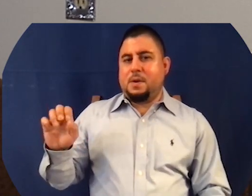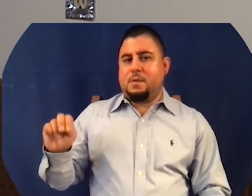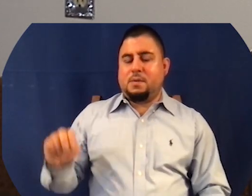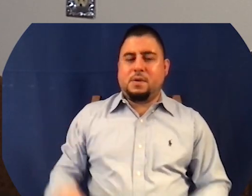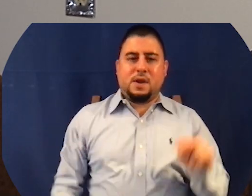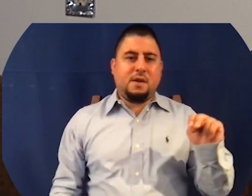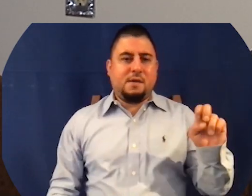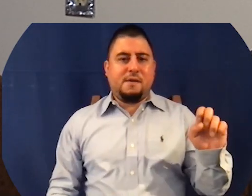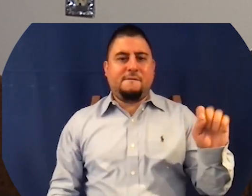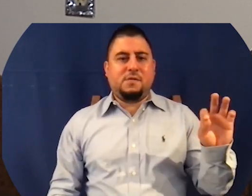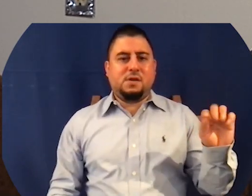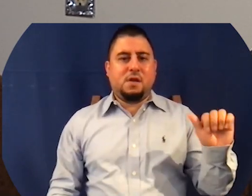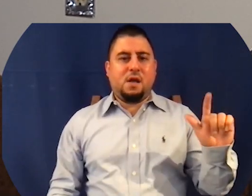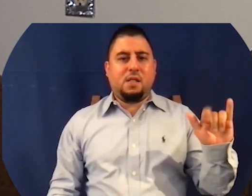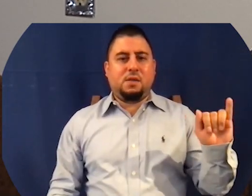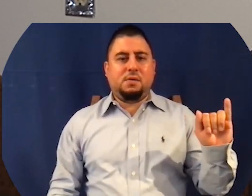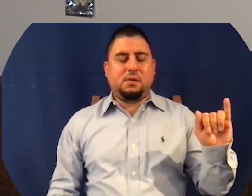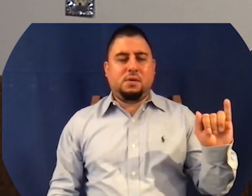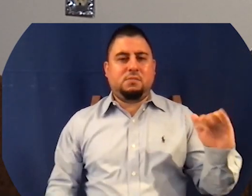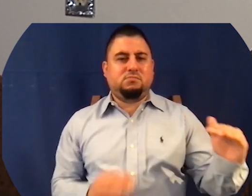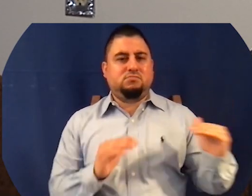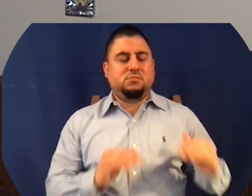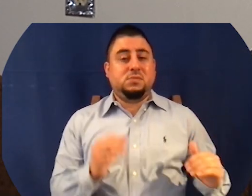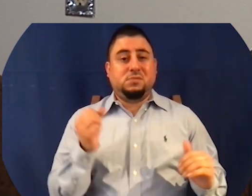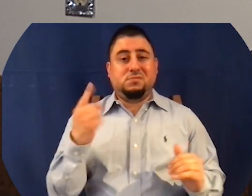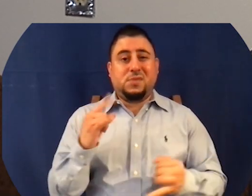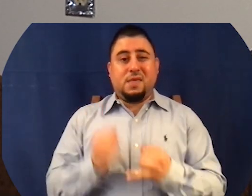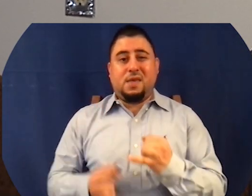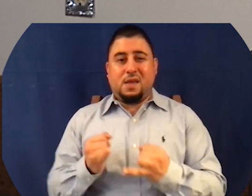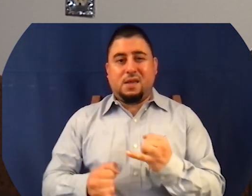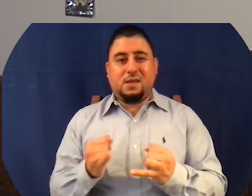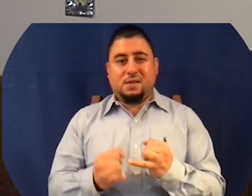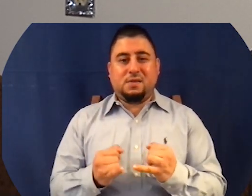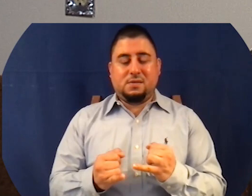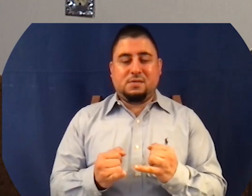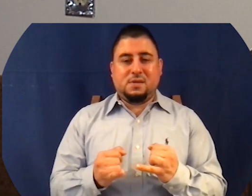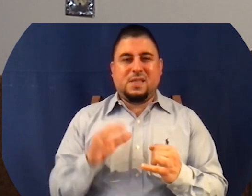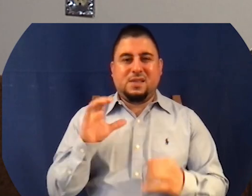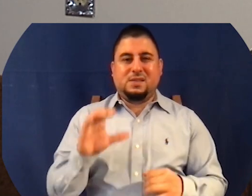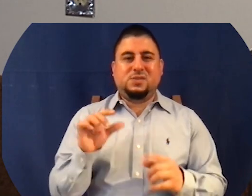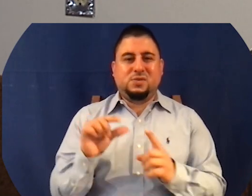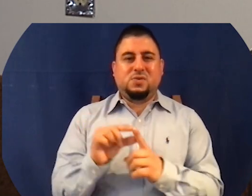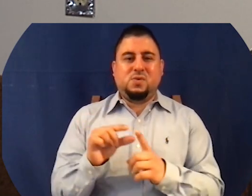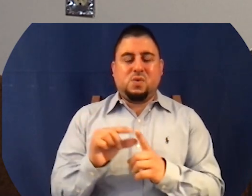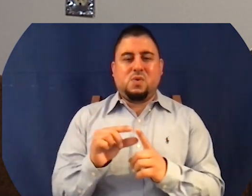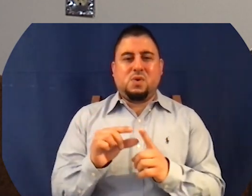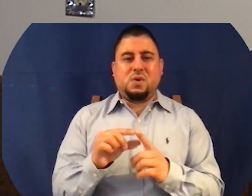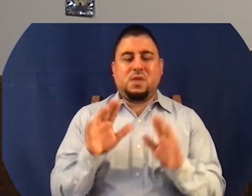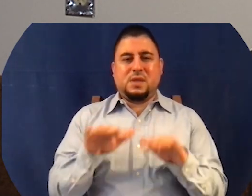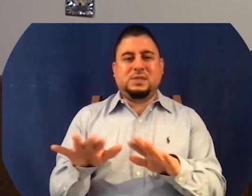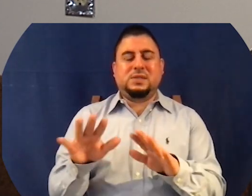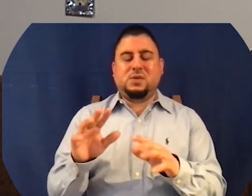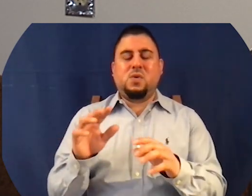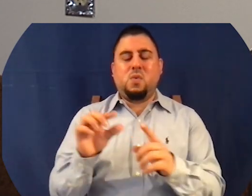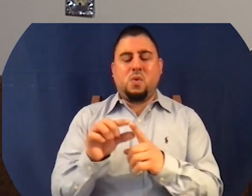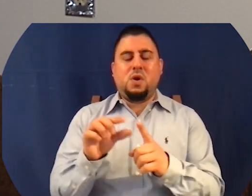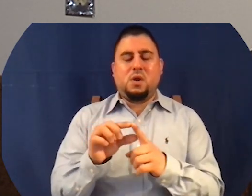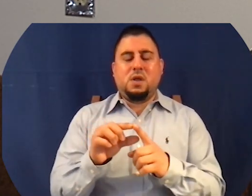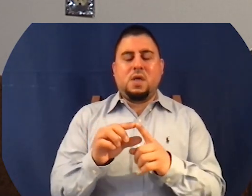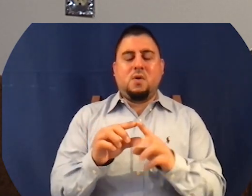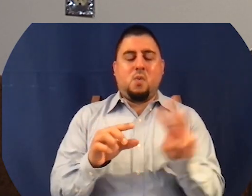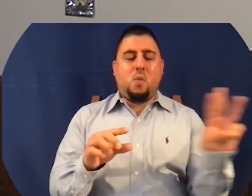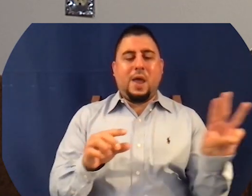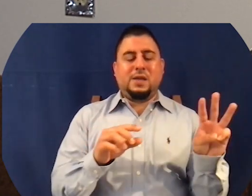of Naphtali, but in the end he has glorified the seaward road, the land west of the